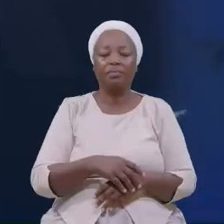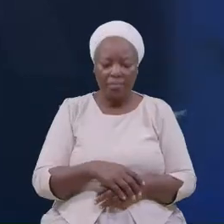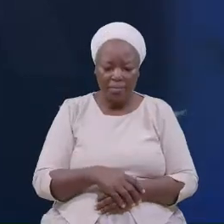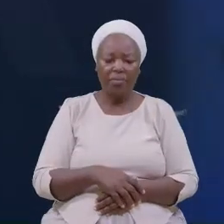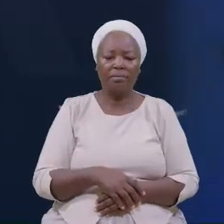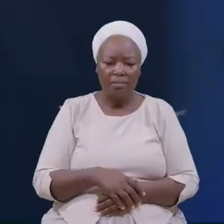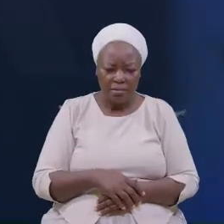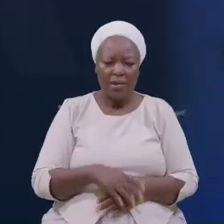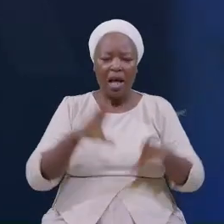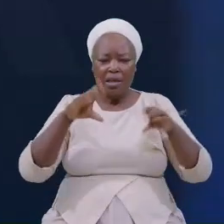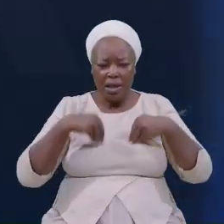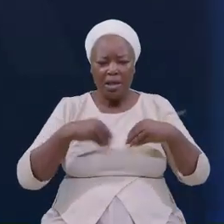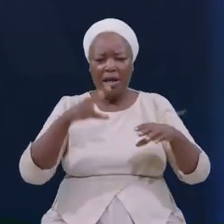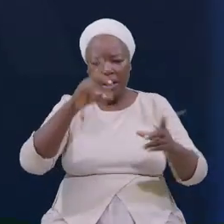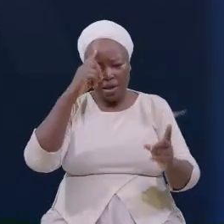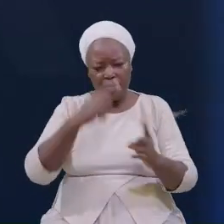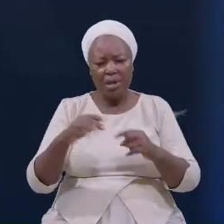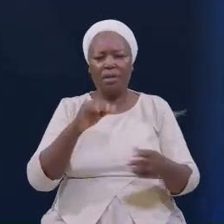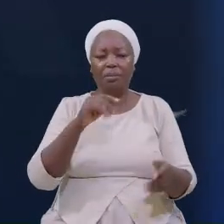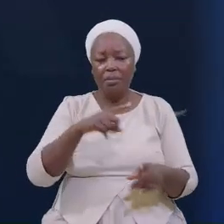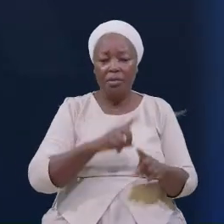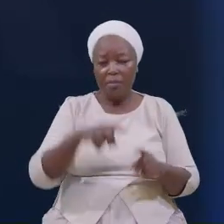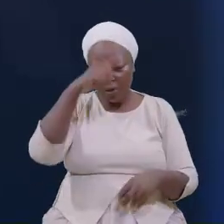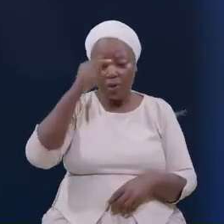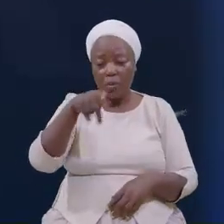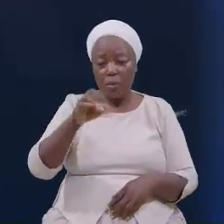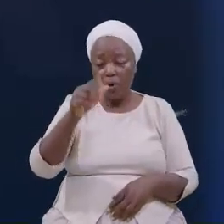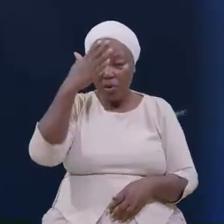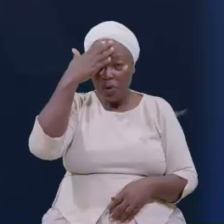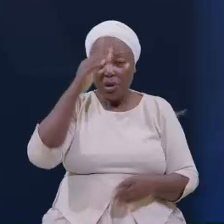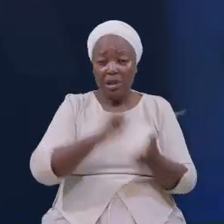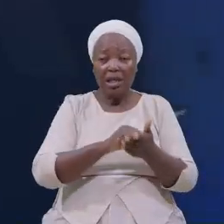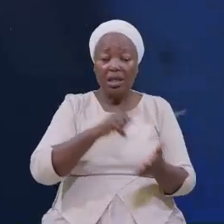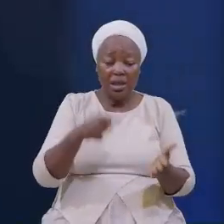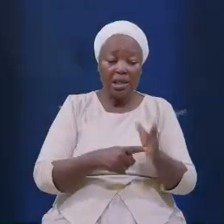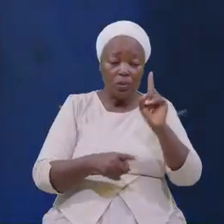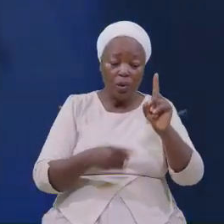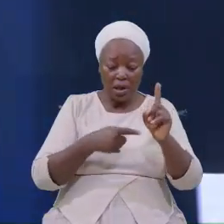nodding his head, and Paul knew this one tonight must be healed.